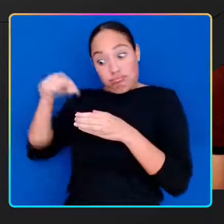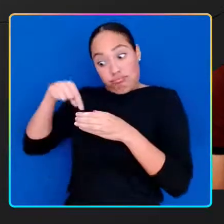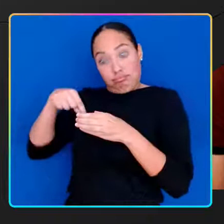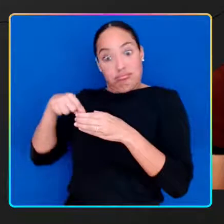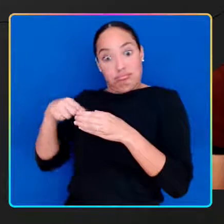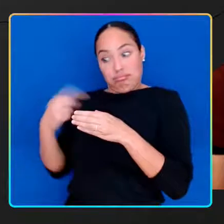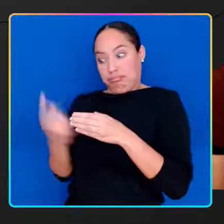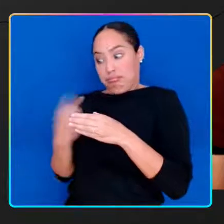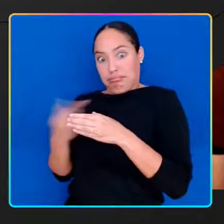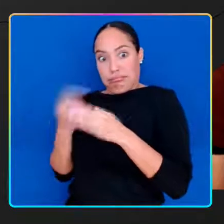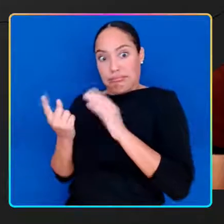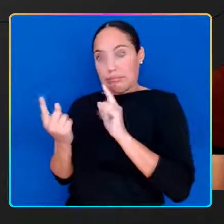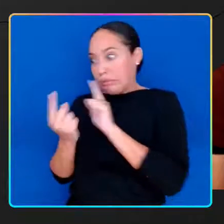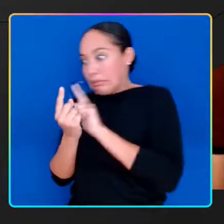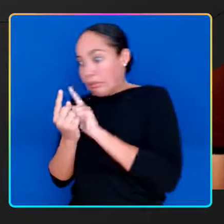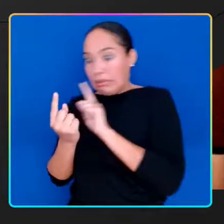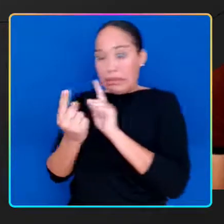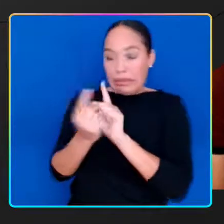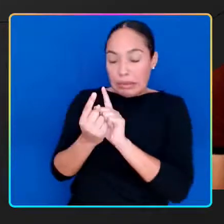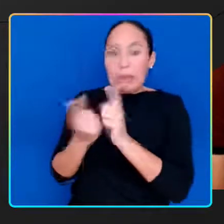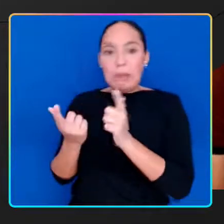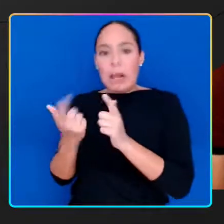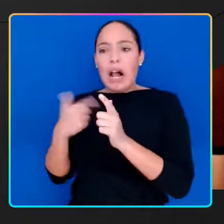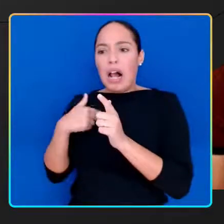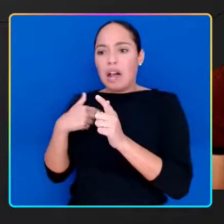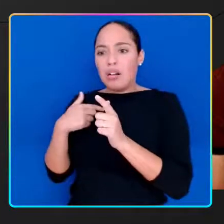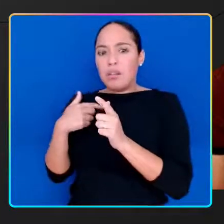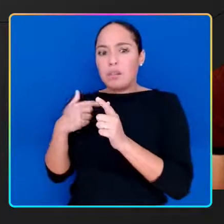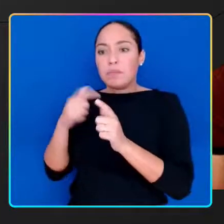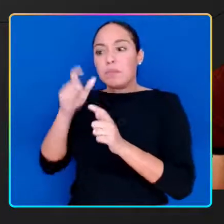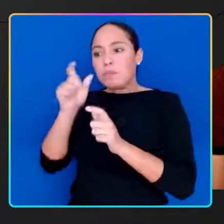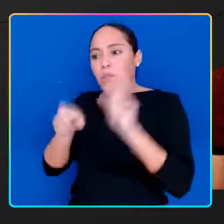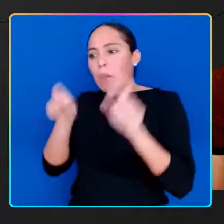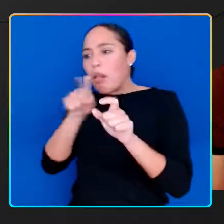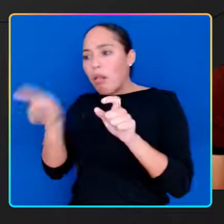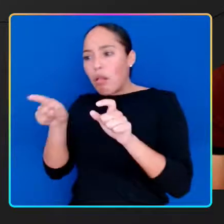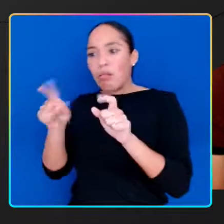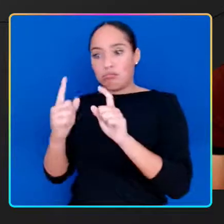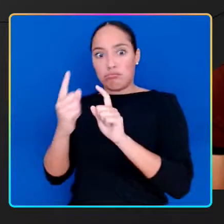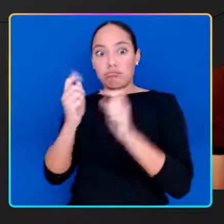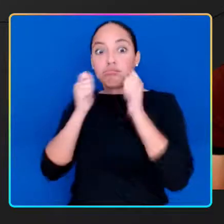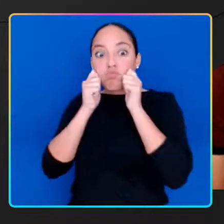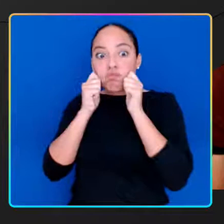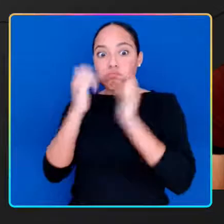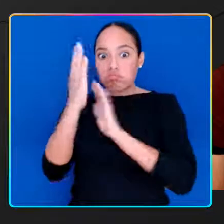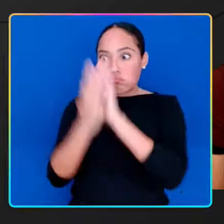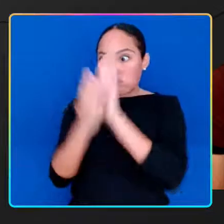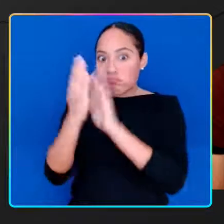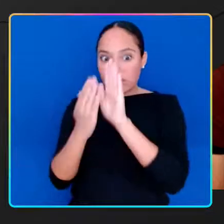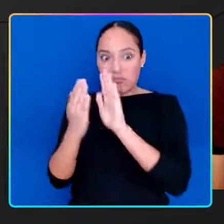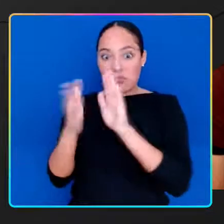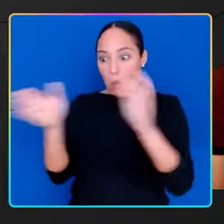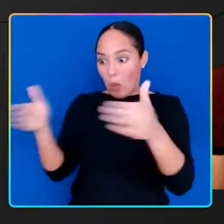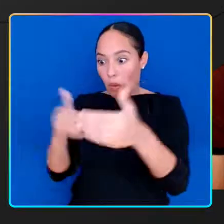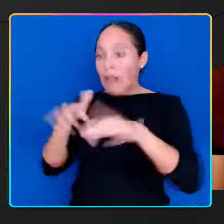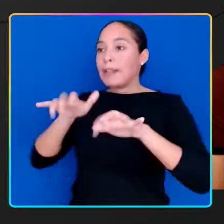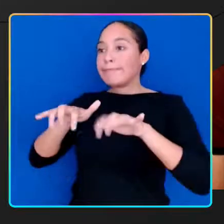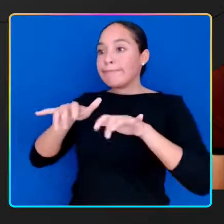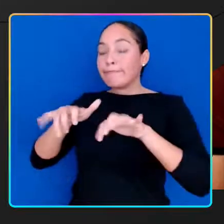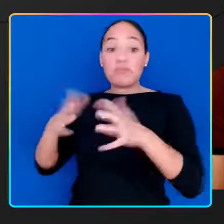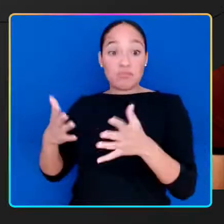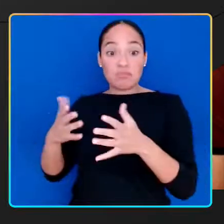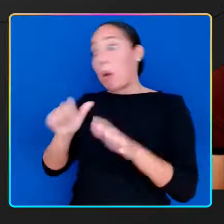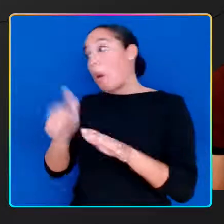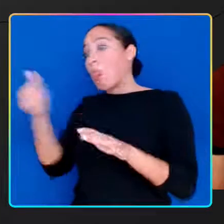are in the office. So usually we also meet there a few days a week. And all throughout the